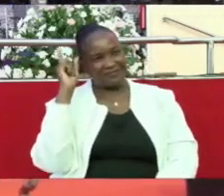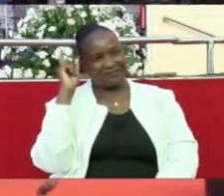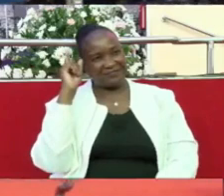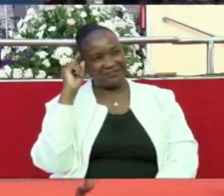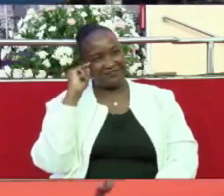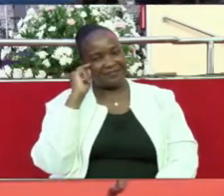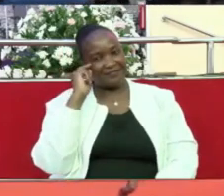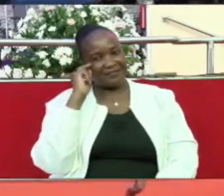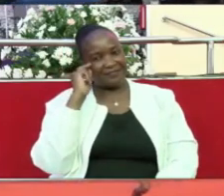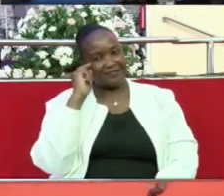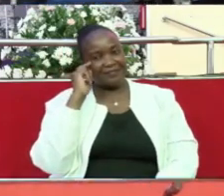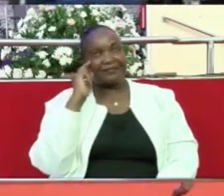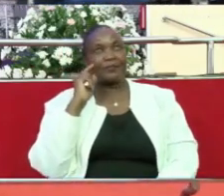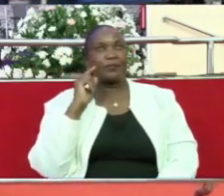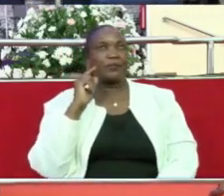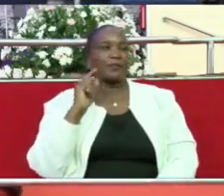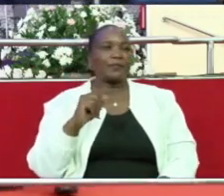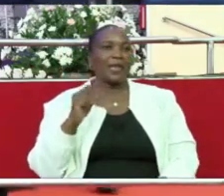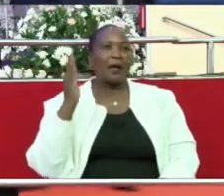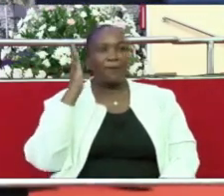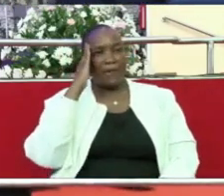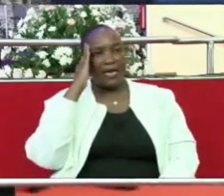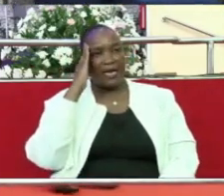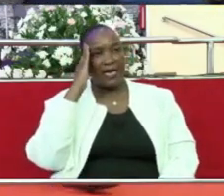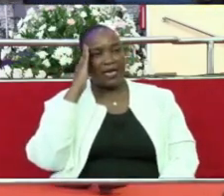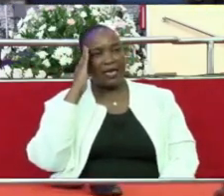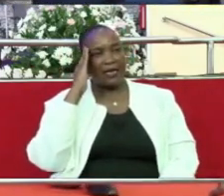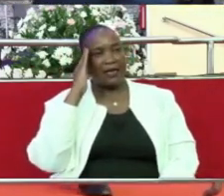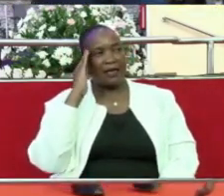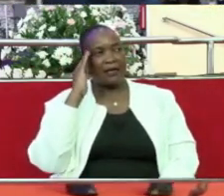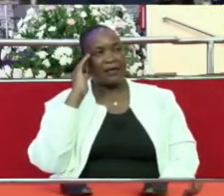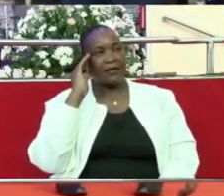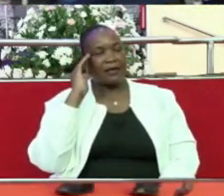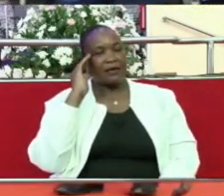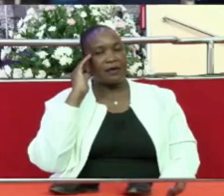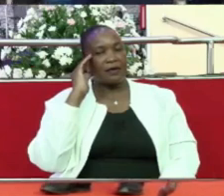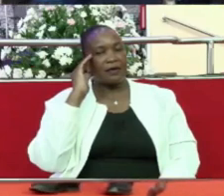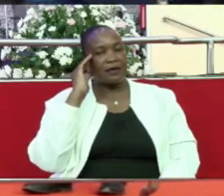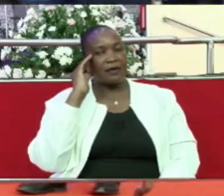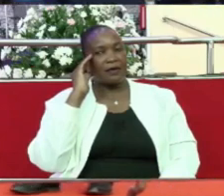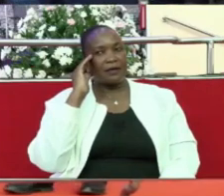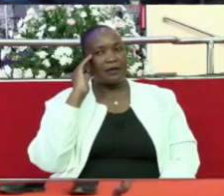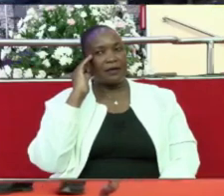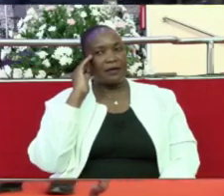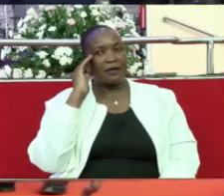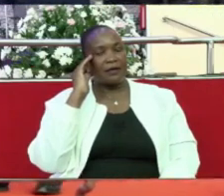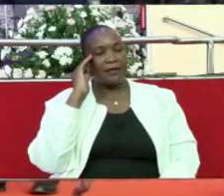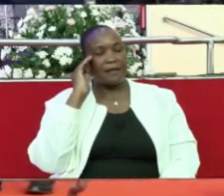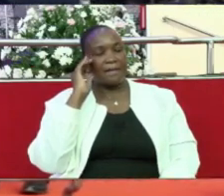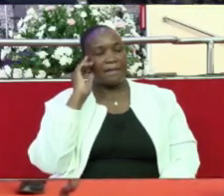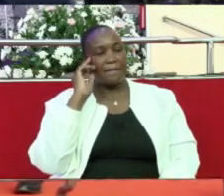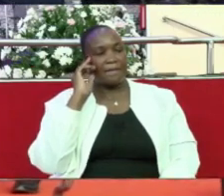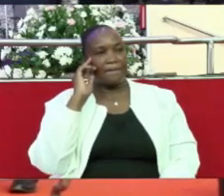sinema hii inaitwa Warrior. Because the lady in that movie, dada yule katika sinema ile, comes out in a